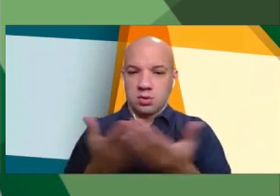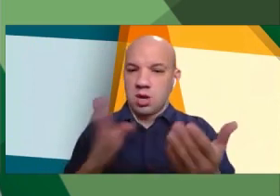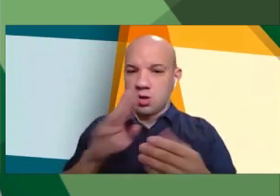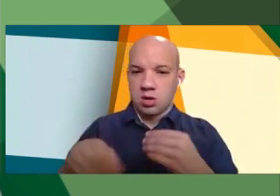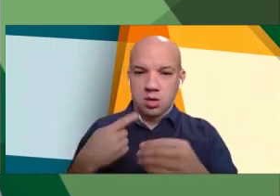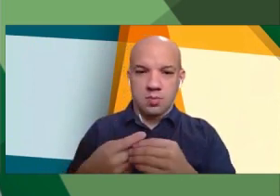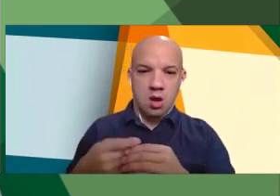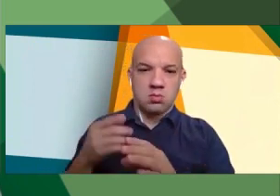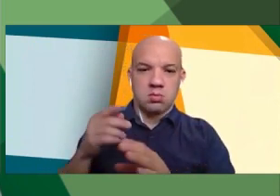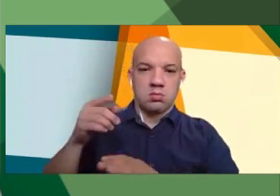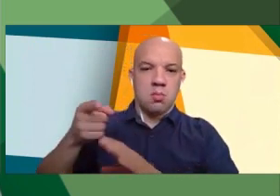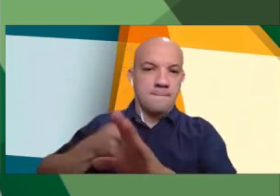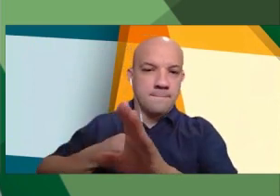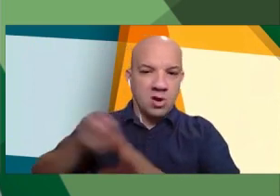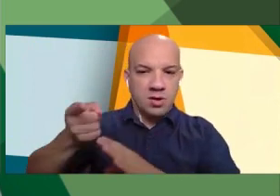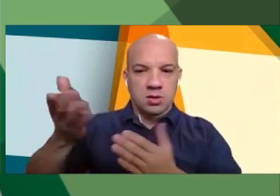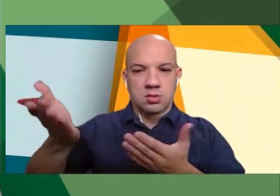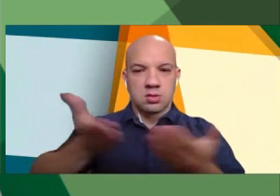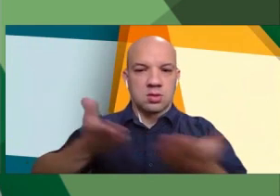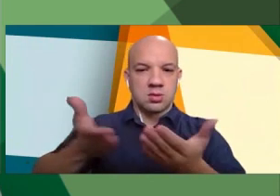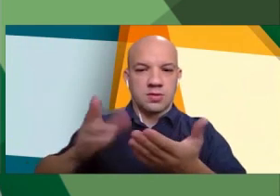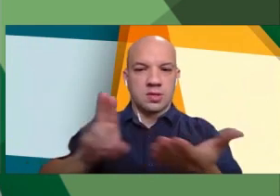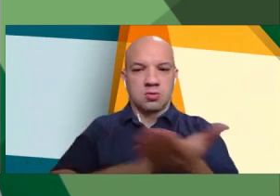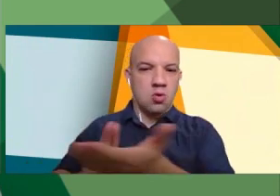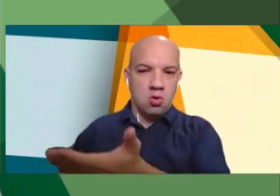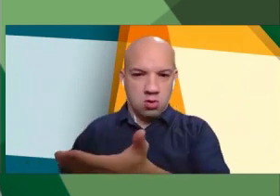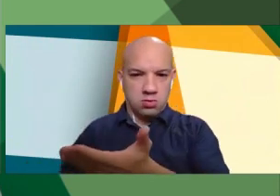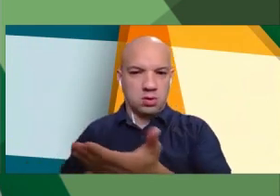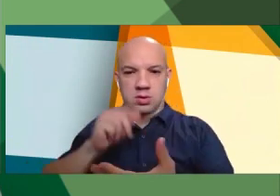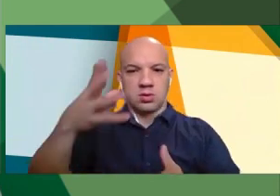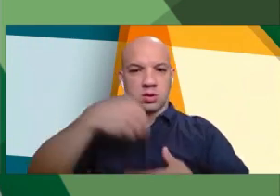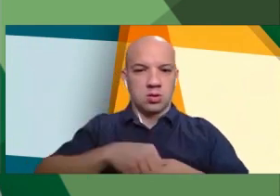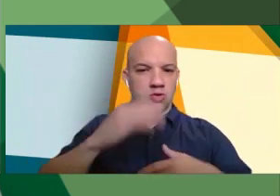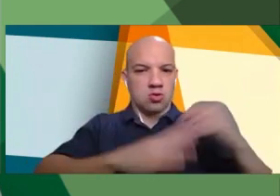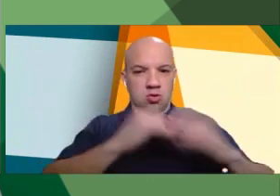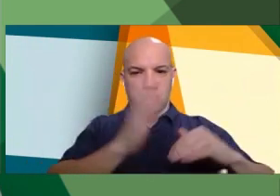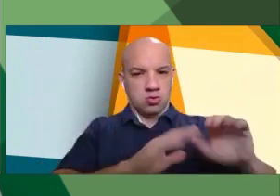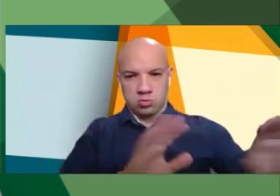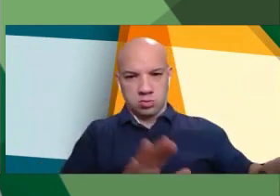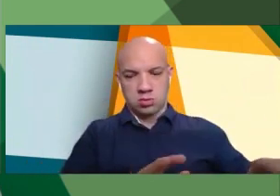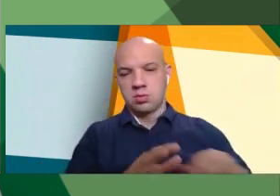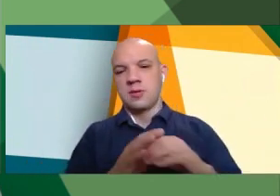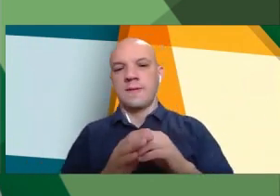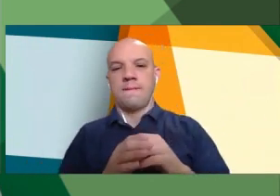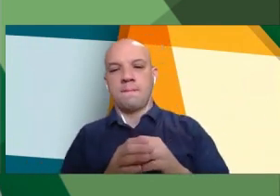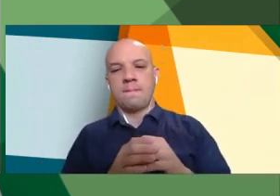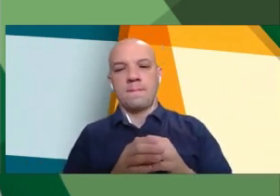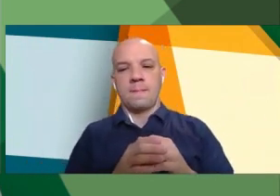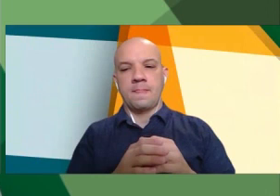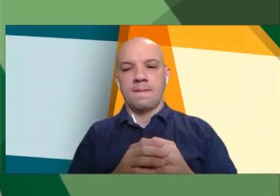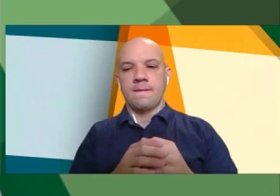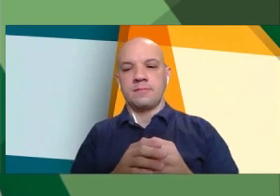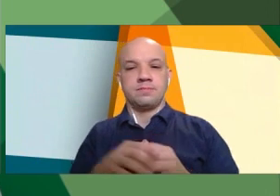professional services contracts that not include construction. So Davis-Bacon is as well a